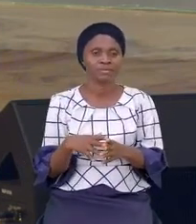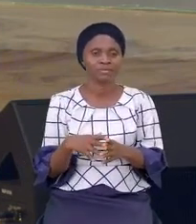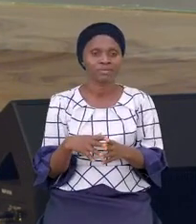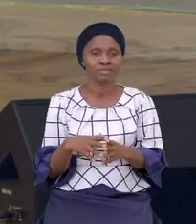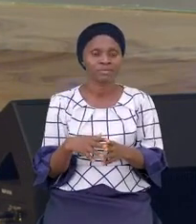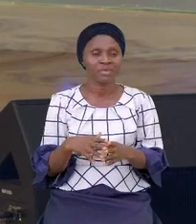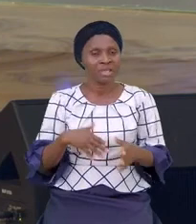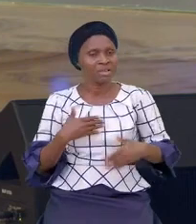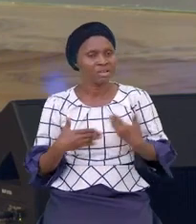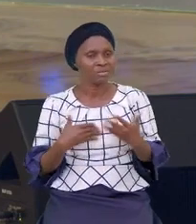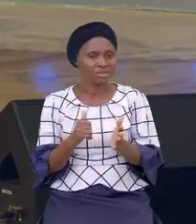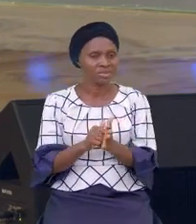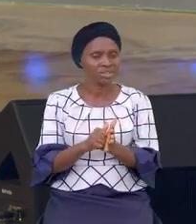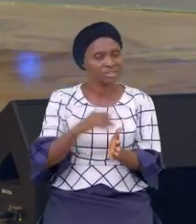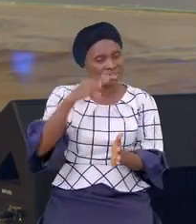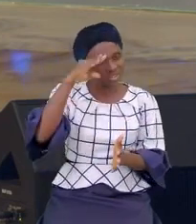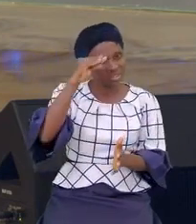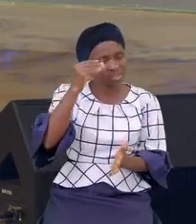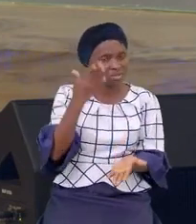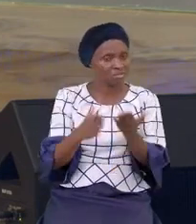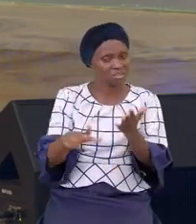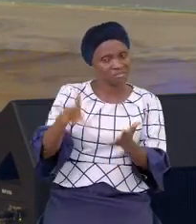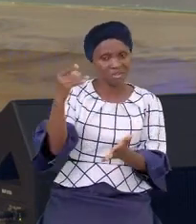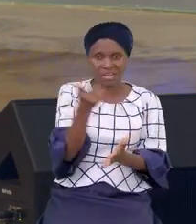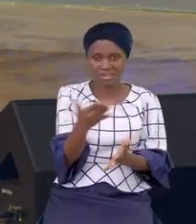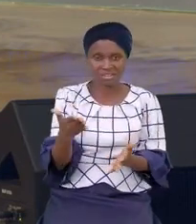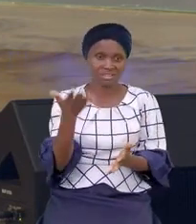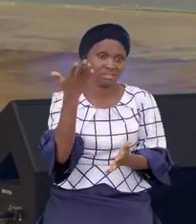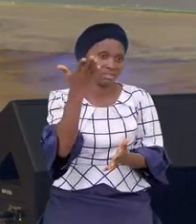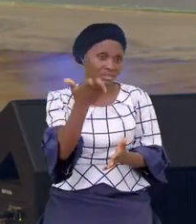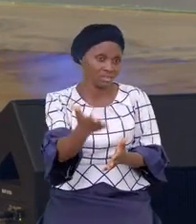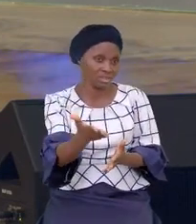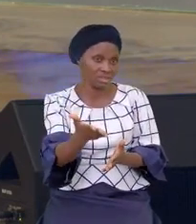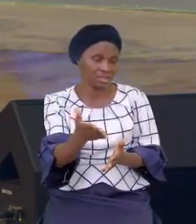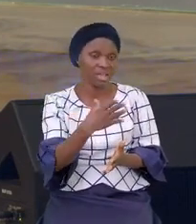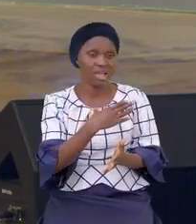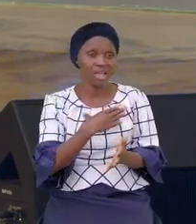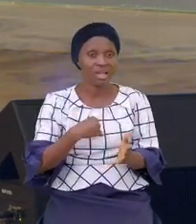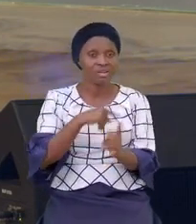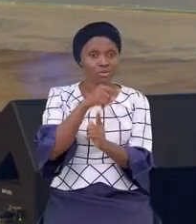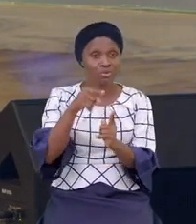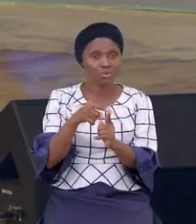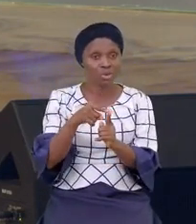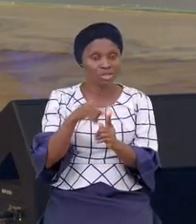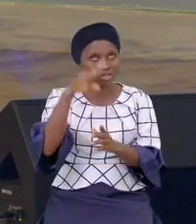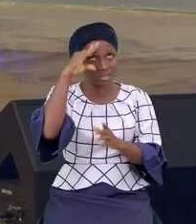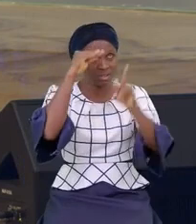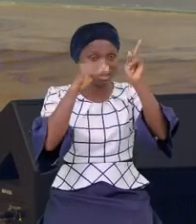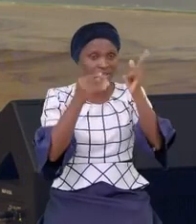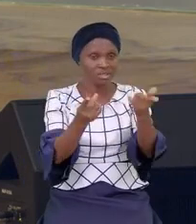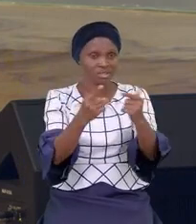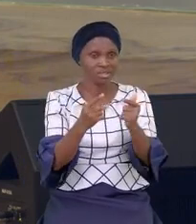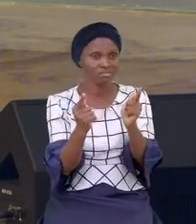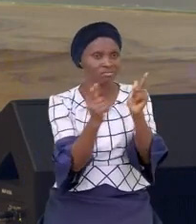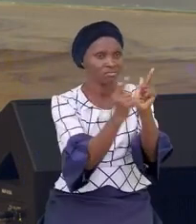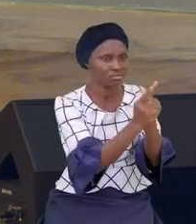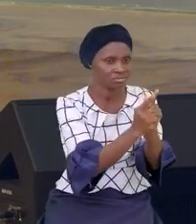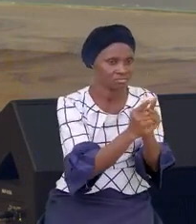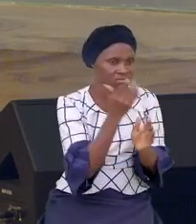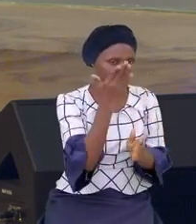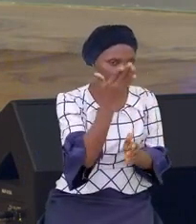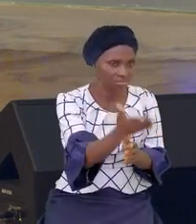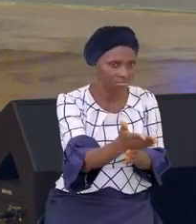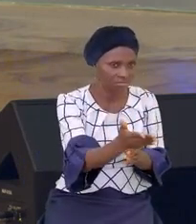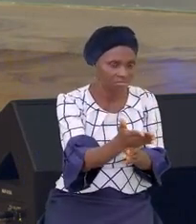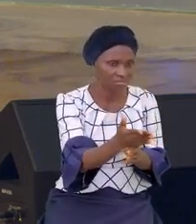might find anything thereon. And when he came to it, he